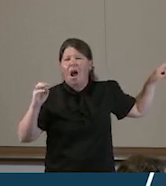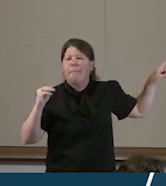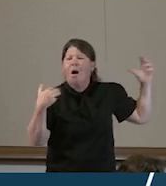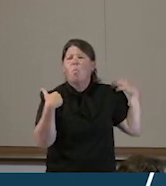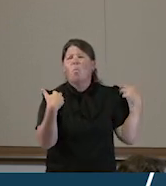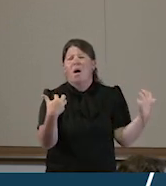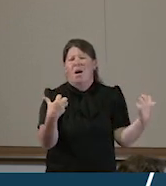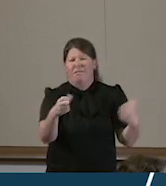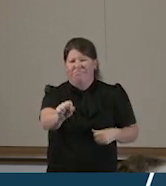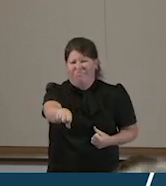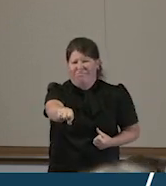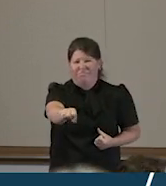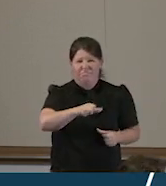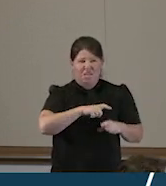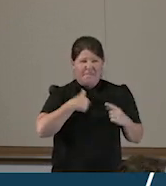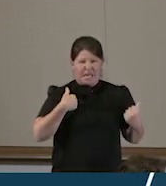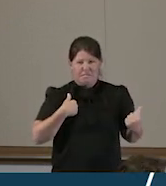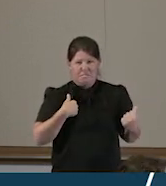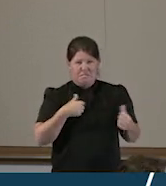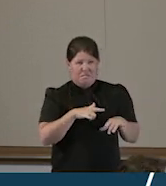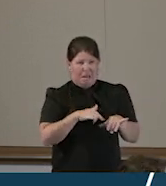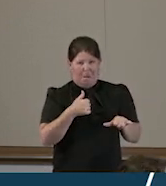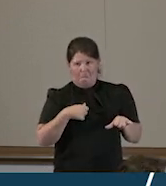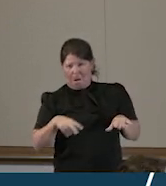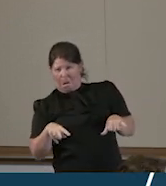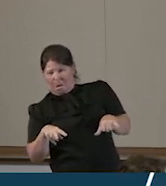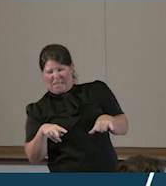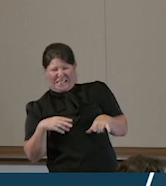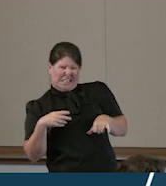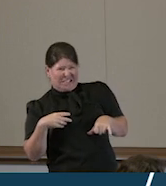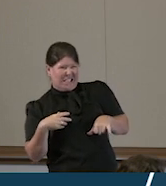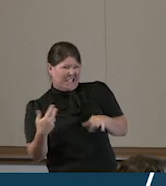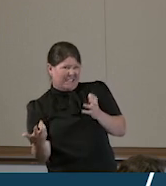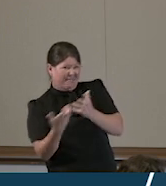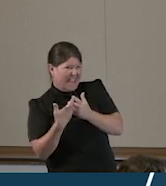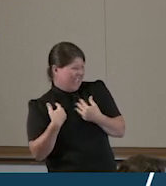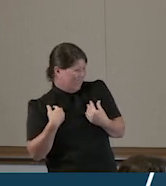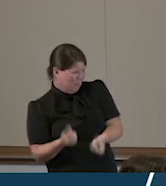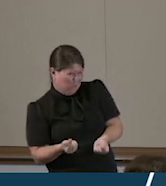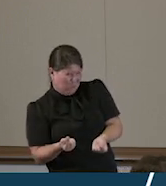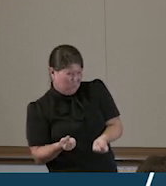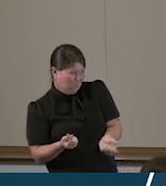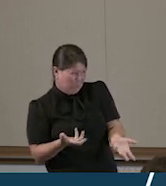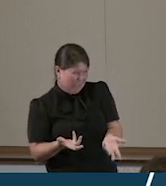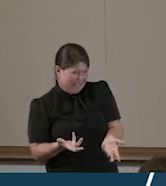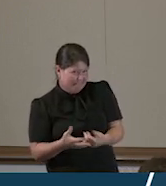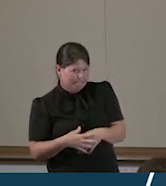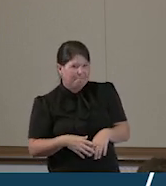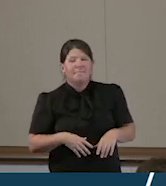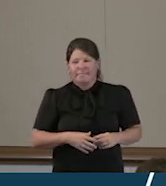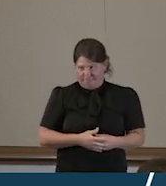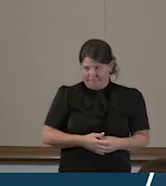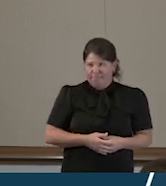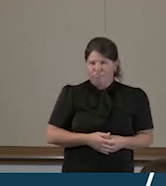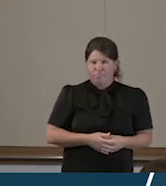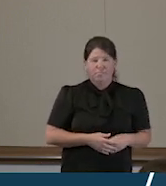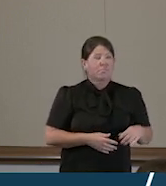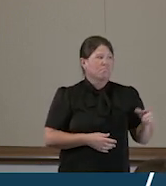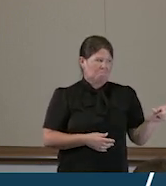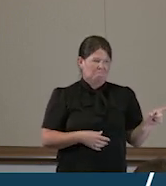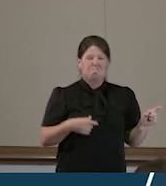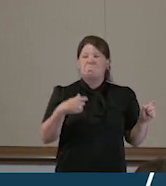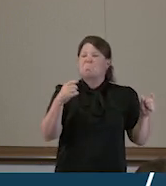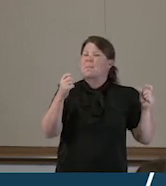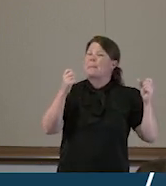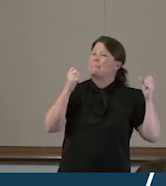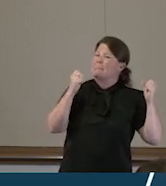But at the same time, I'm not sure if that's the right thing. So what do you do when you're on the fence? Yeah. So I have a lot of parents who come to me and they're like, I'm